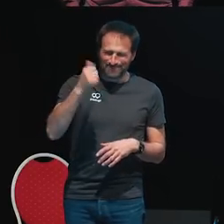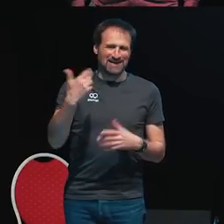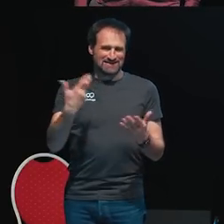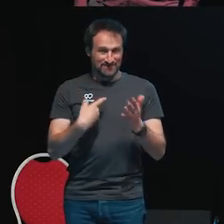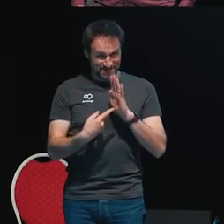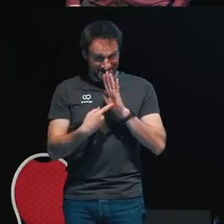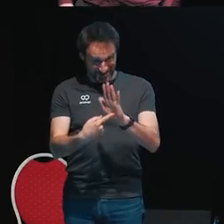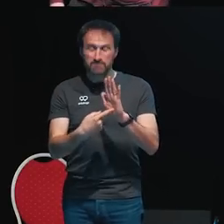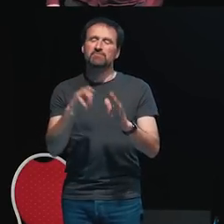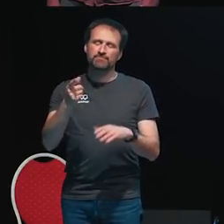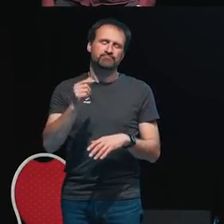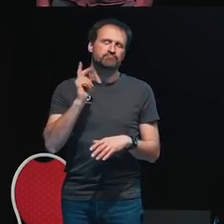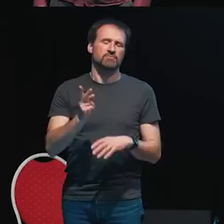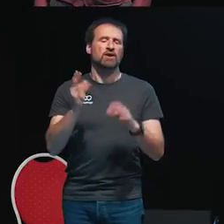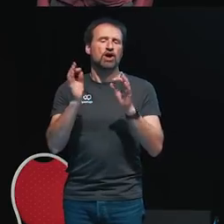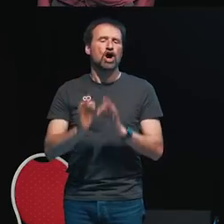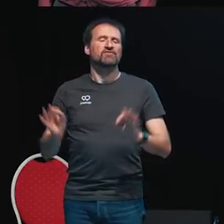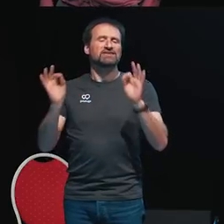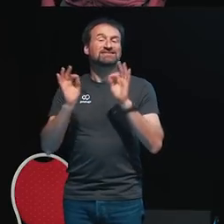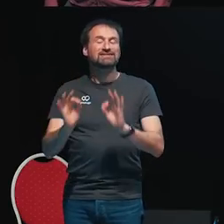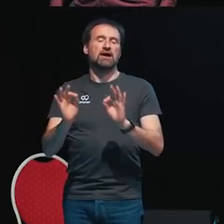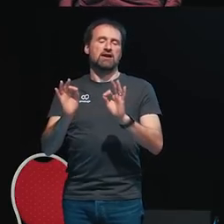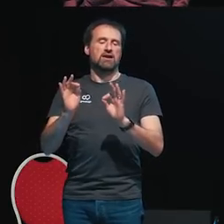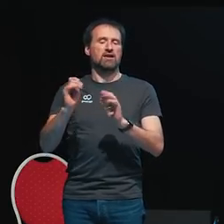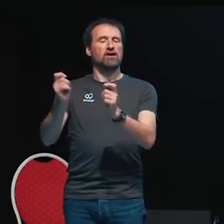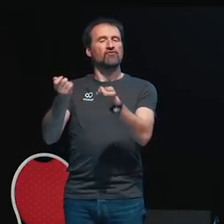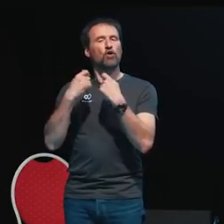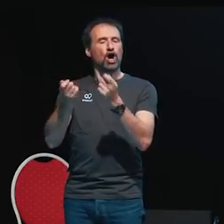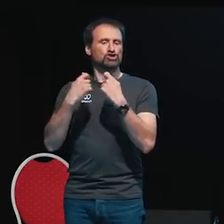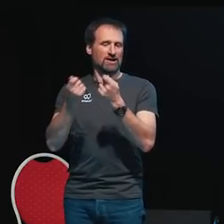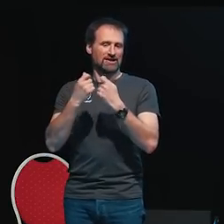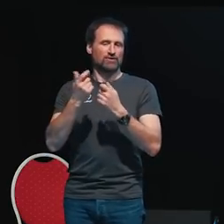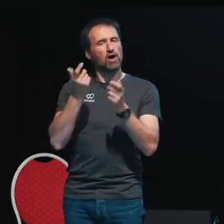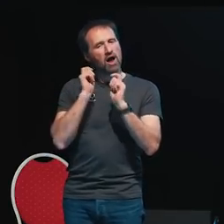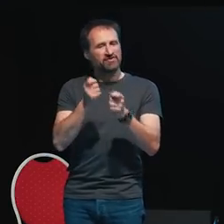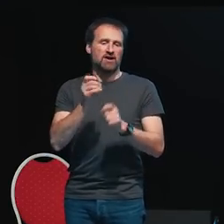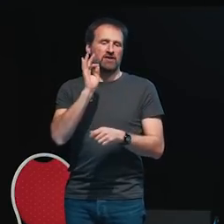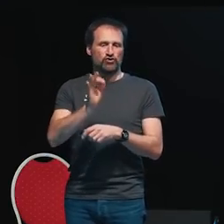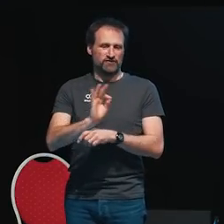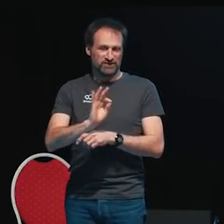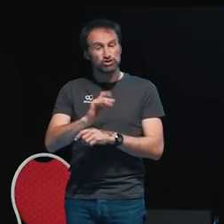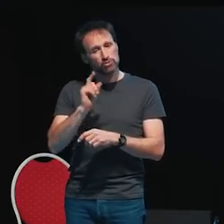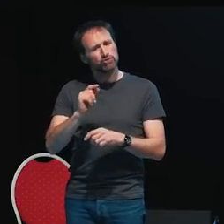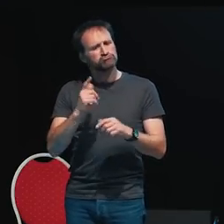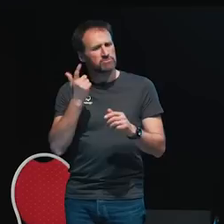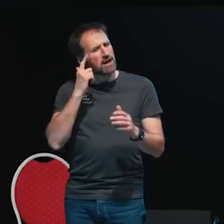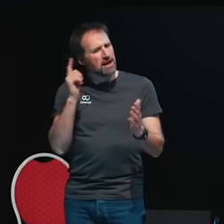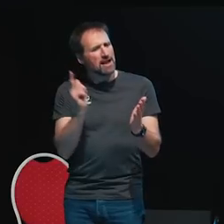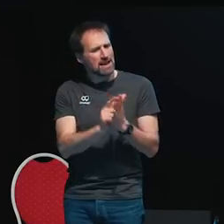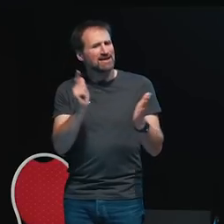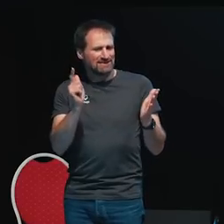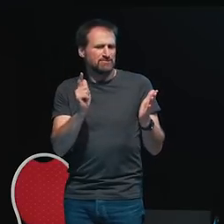on official feature proposals, so it's a legitimate look into the future